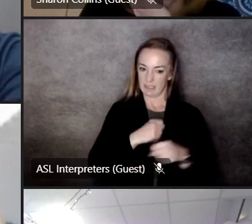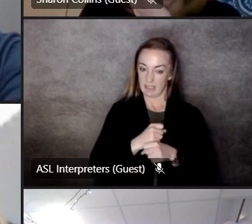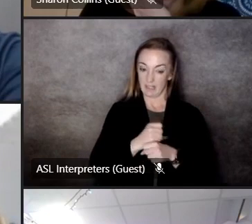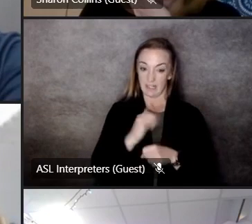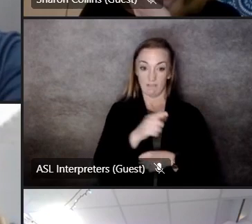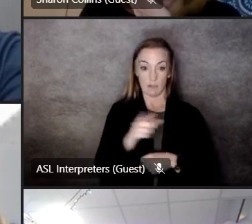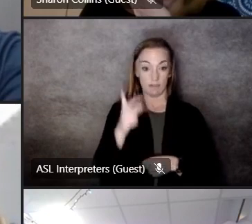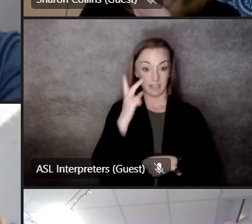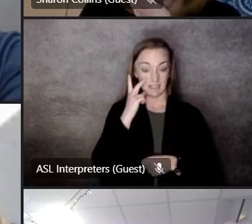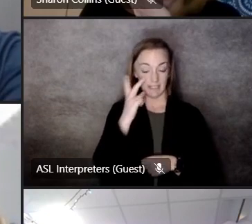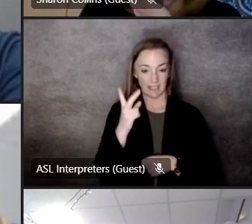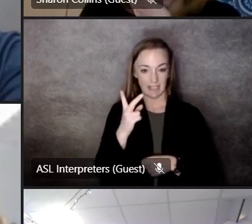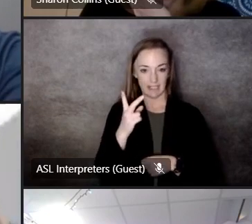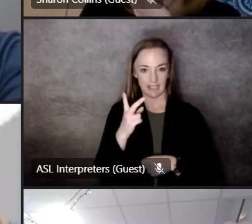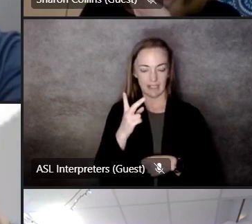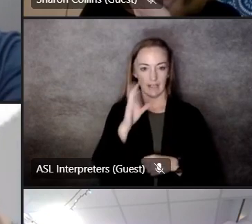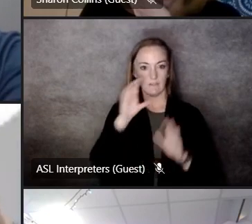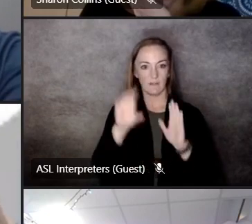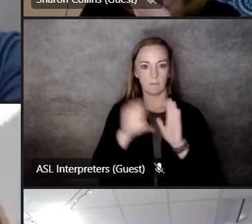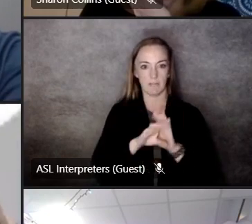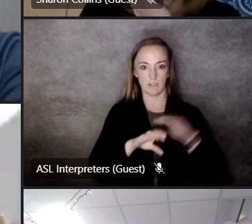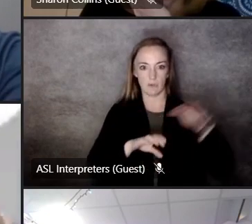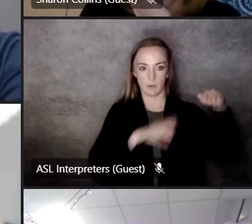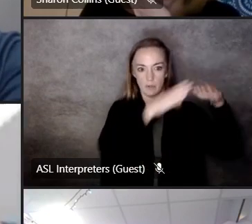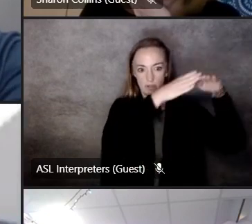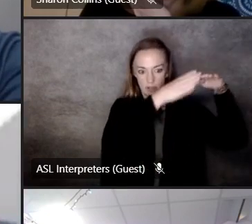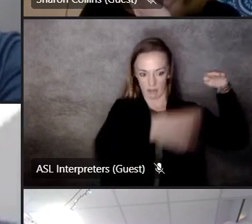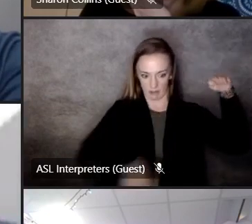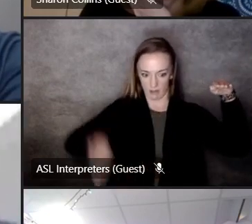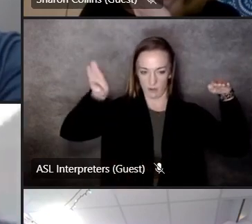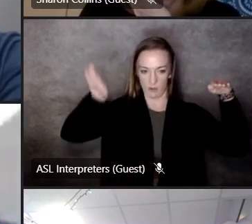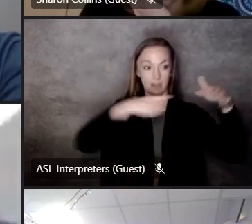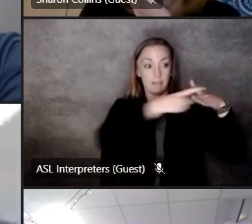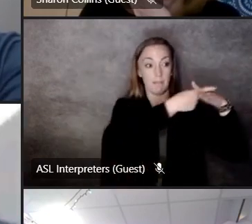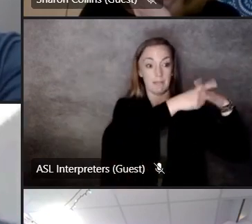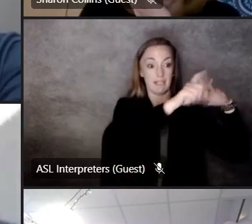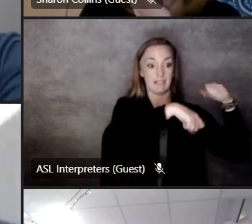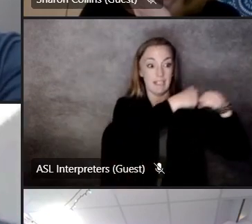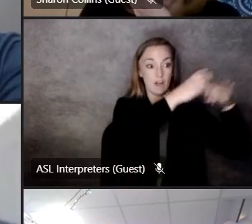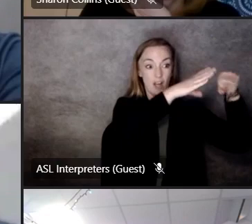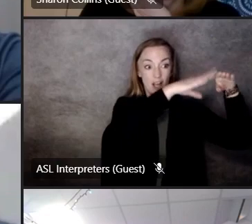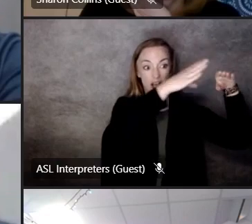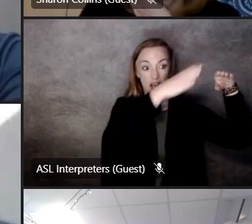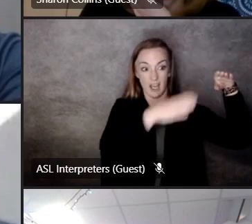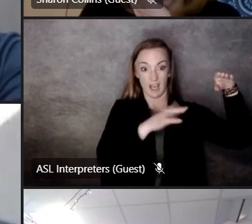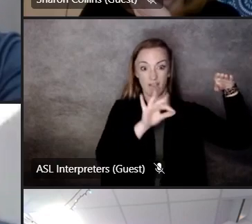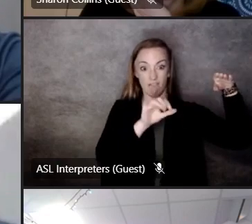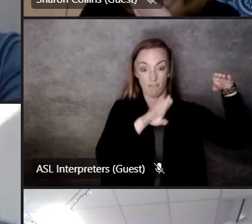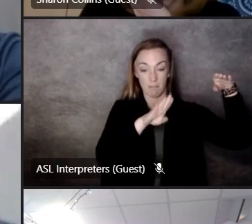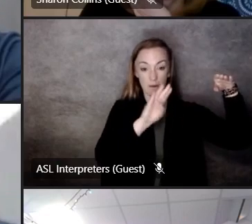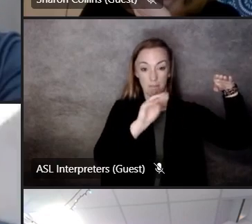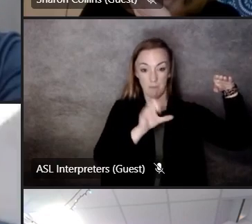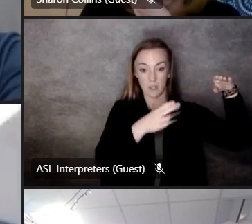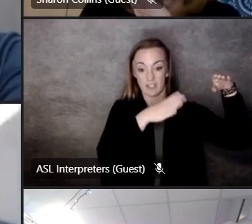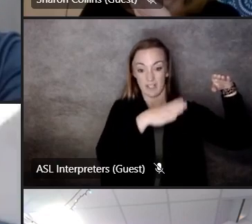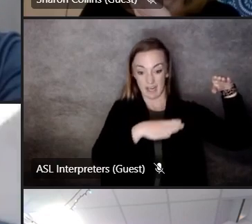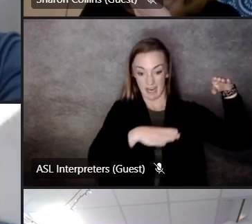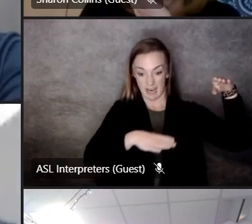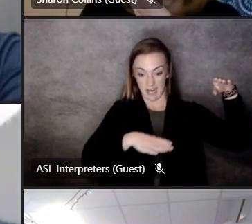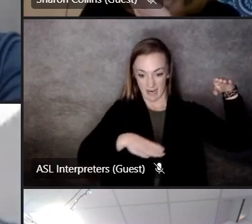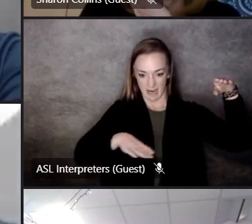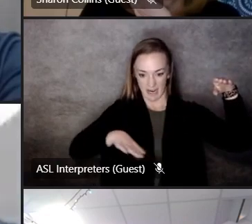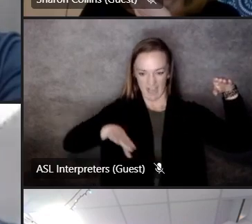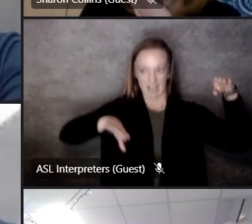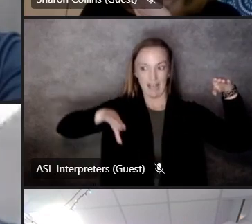the graphic that shows the high at the beginning, and then you get to February and March, and then, we'll start getting that upturn, but it's